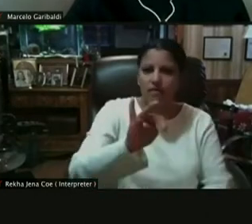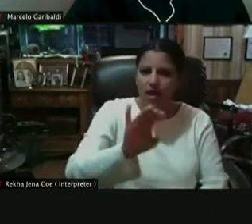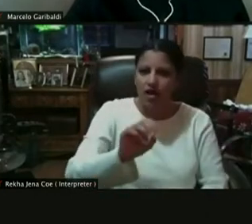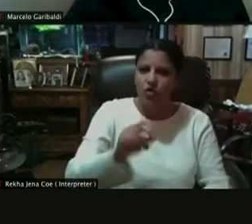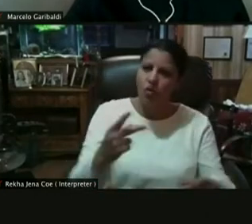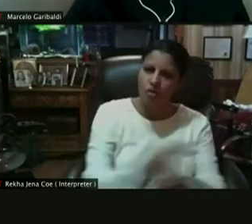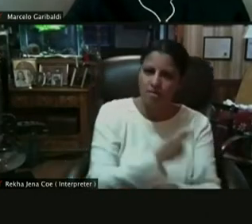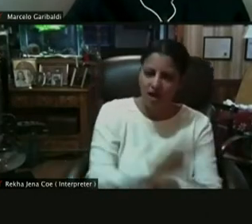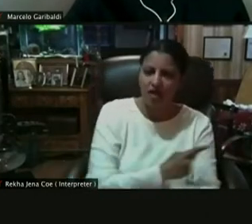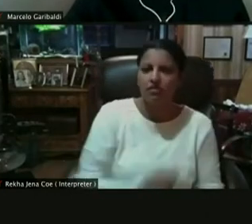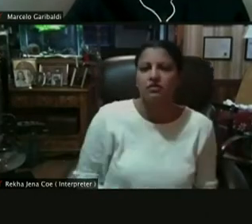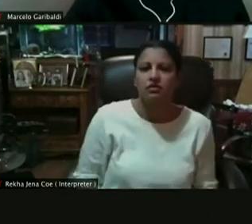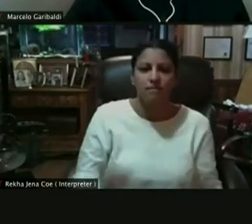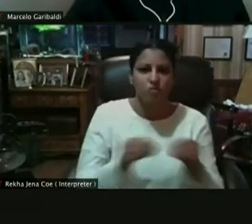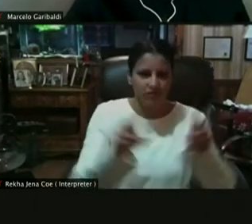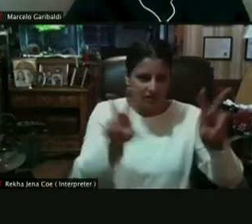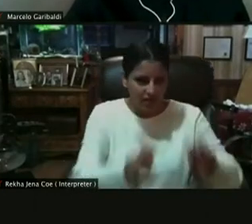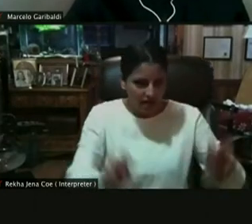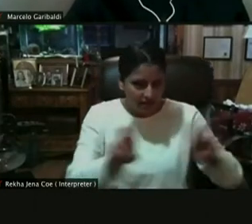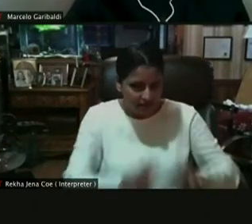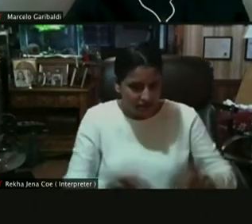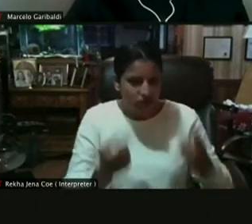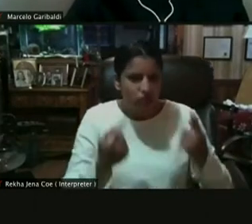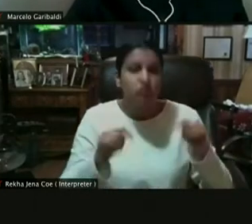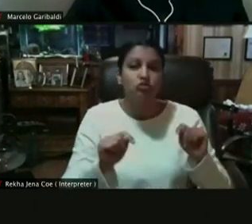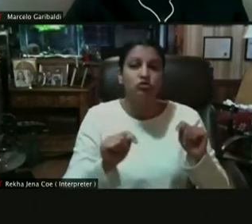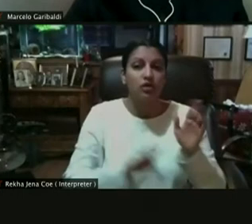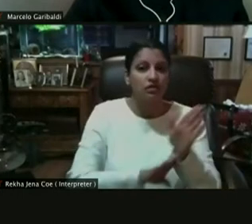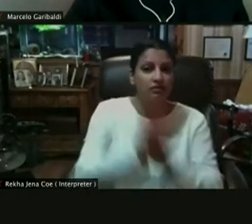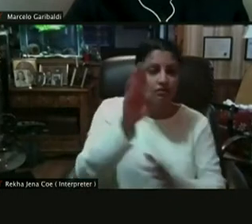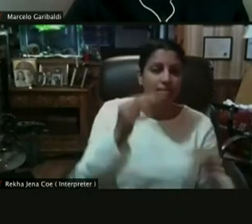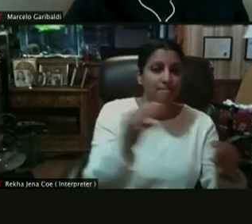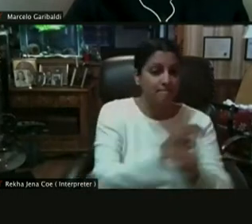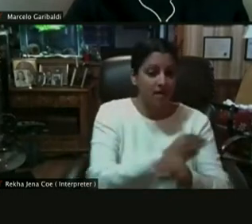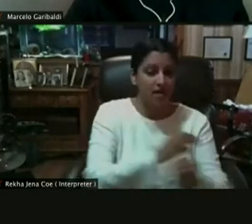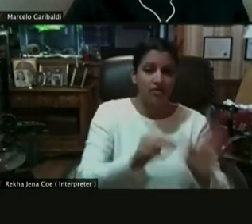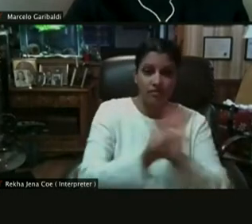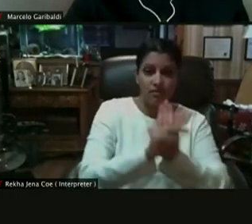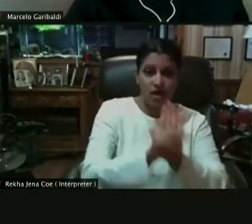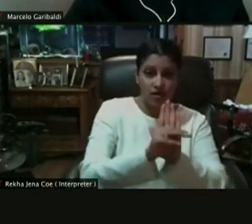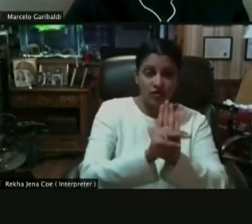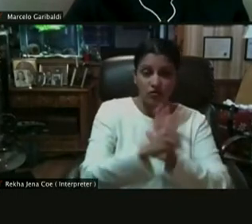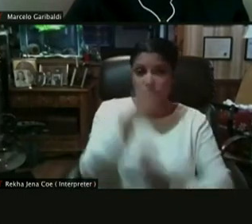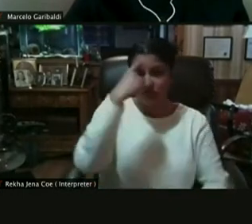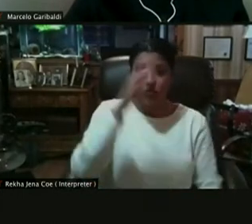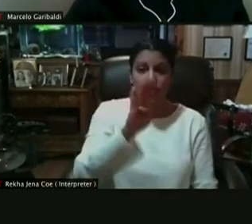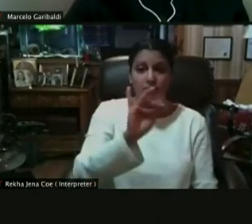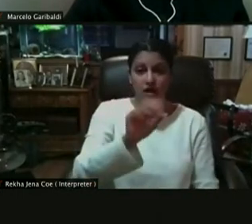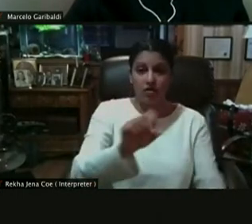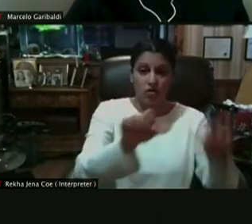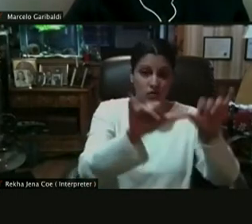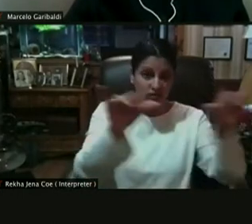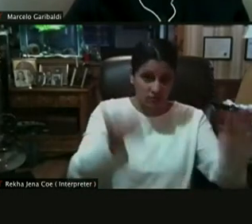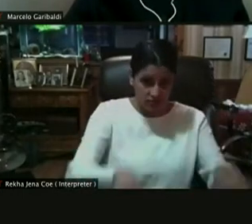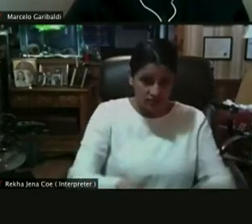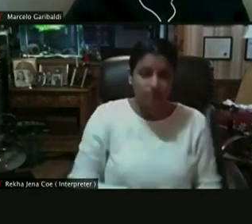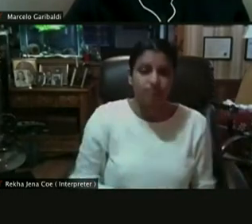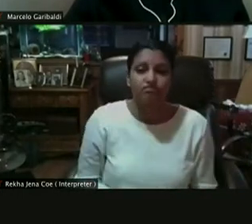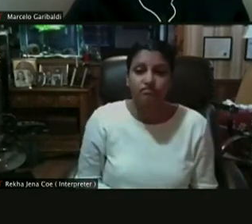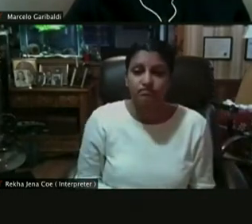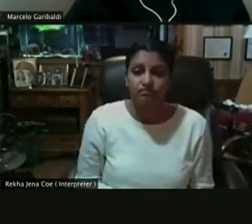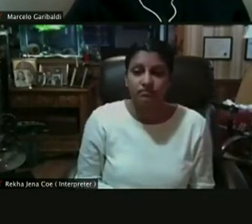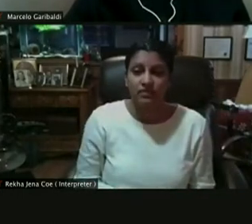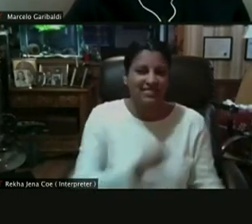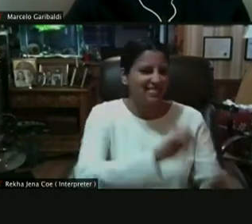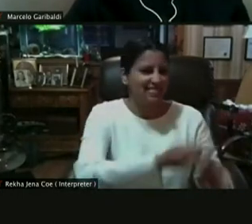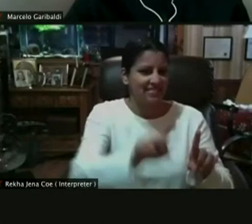of analysis and trying to build also mathematical models, for instance, of biological systems. So that's a little bit about kind of different kinds